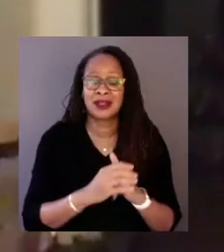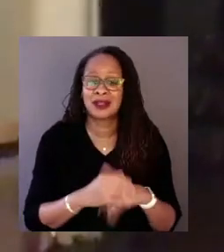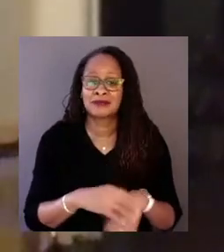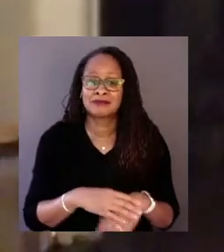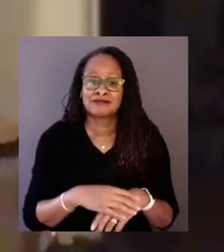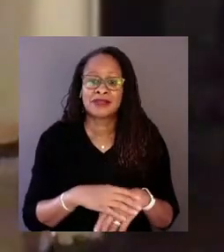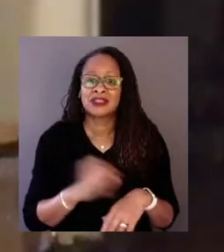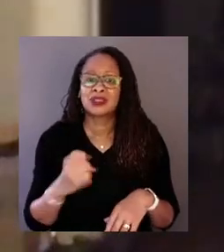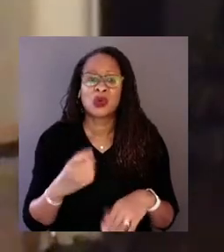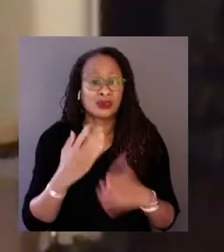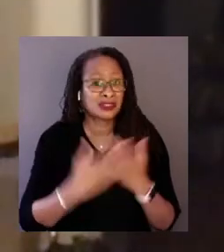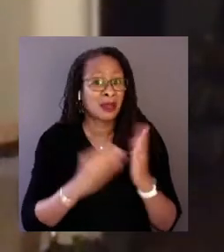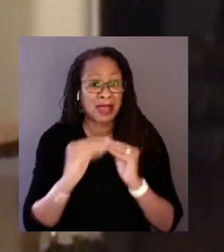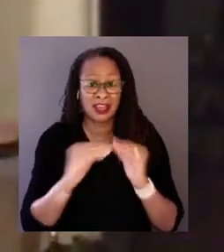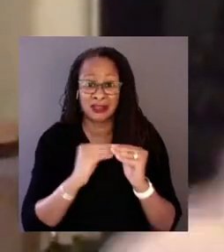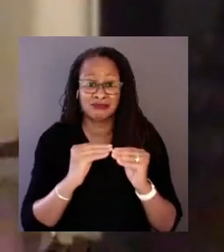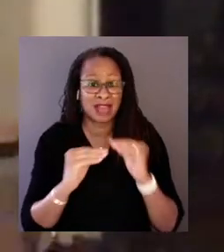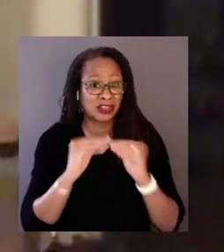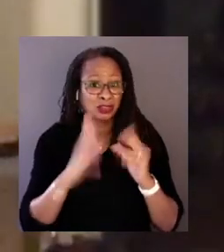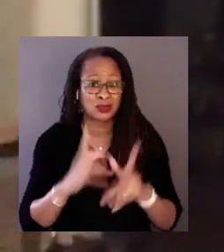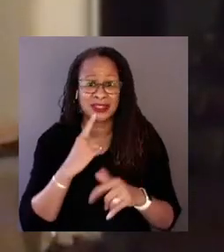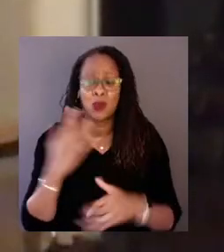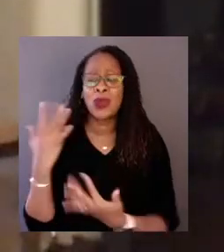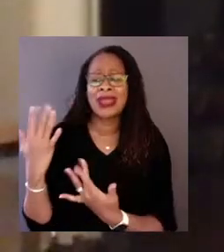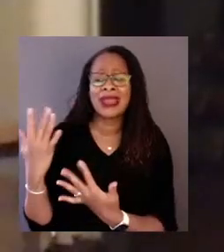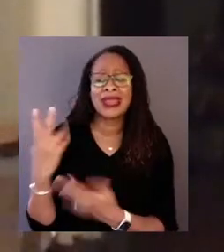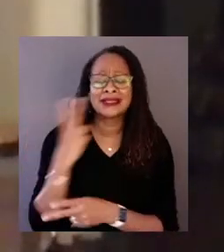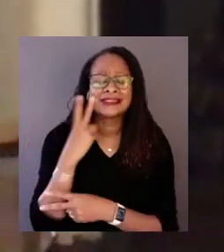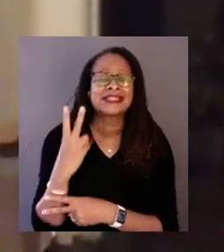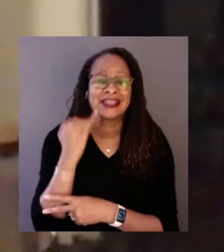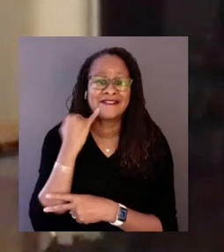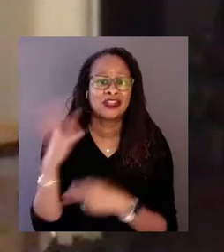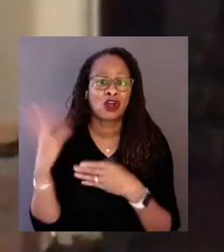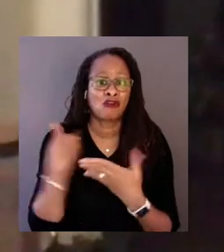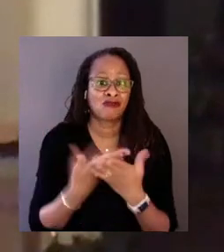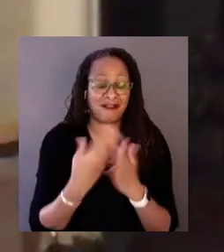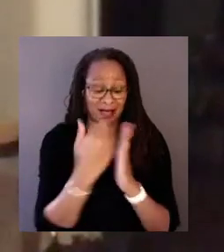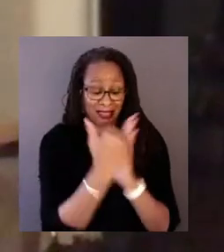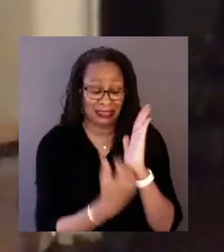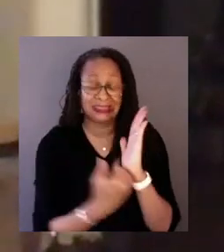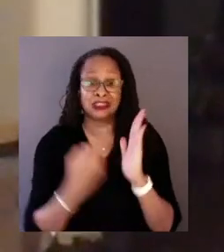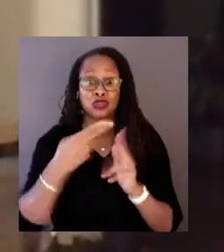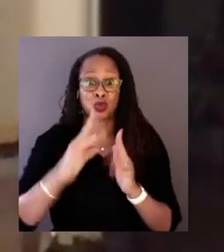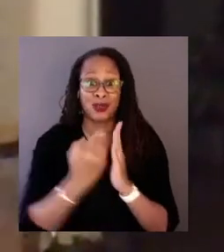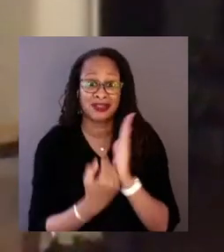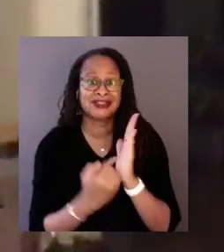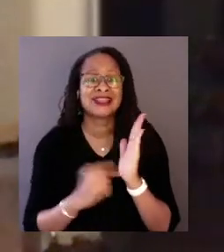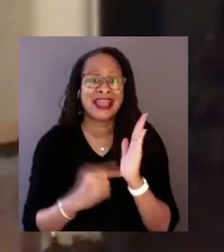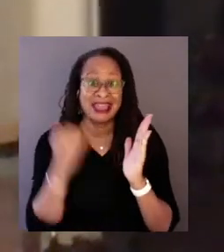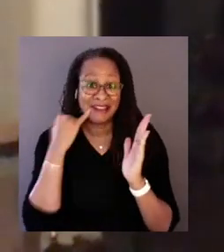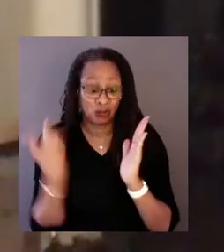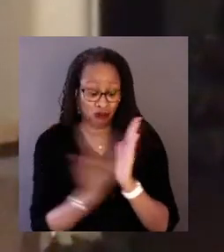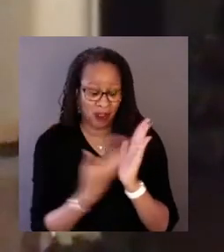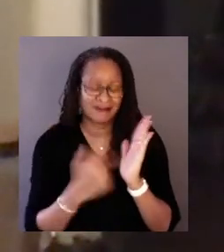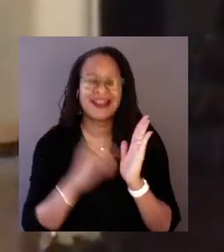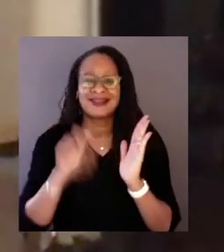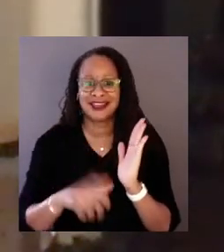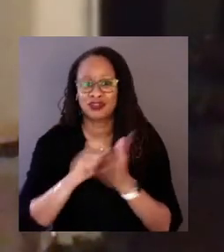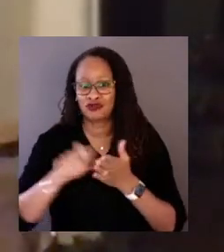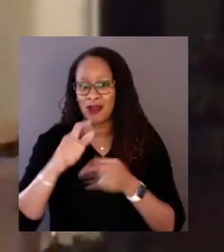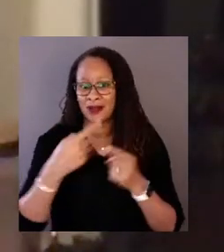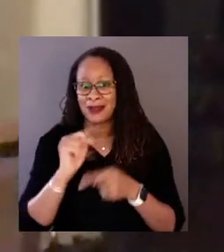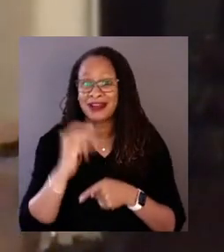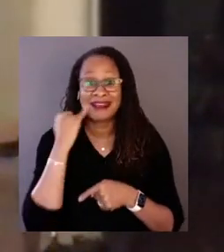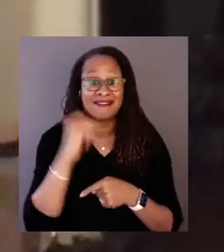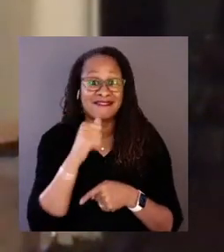to the shortlist. If it makes it to the shortlist, then I'll be interested in coverage. If it doesn't, then that fades away. So I think that it has, inherently become part